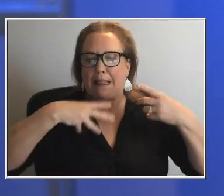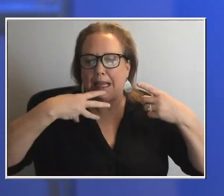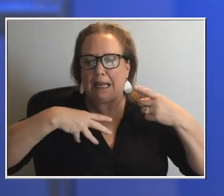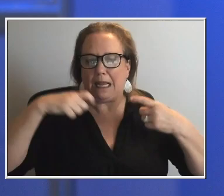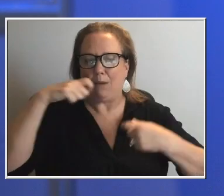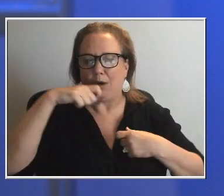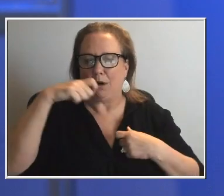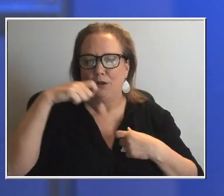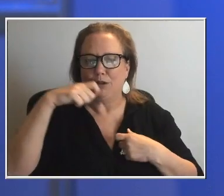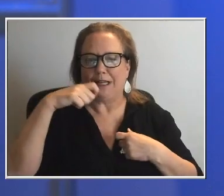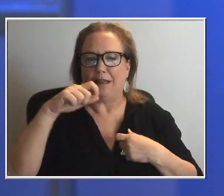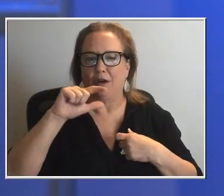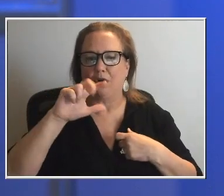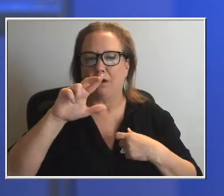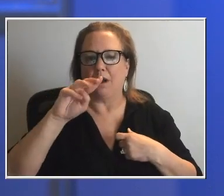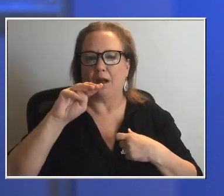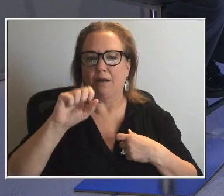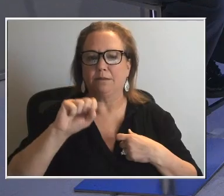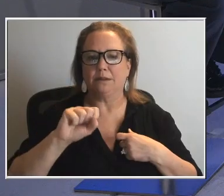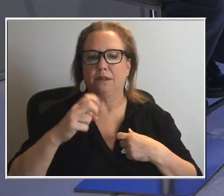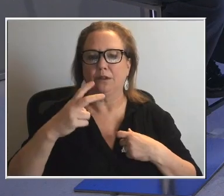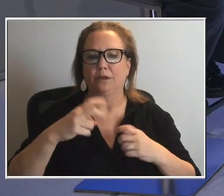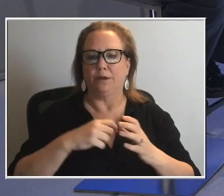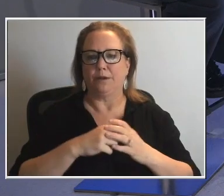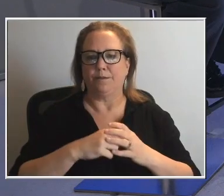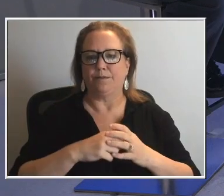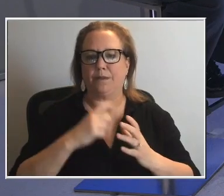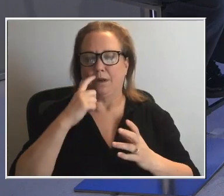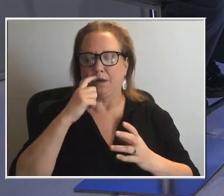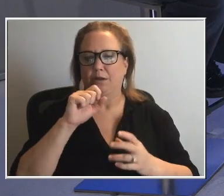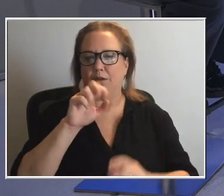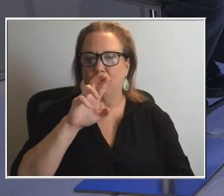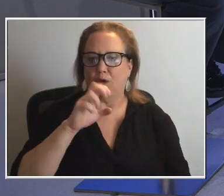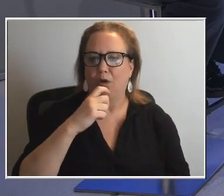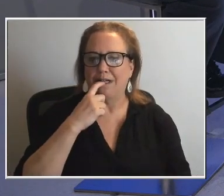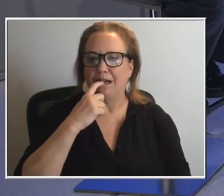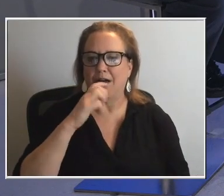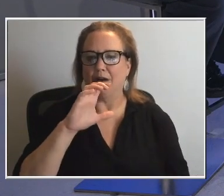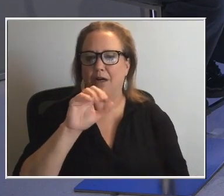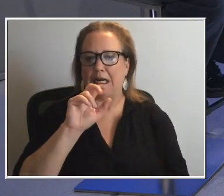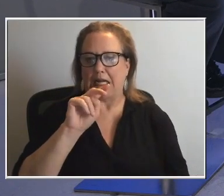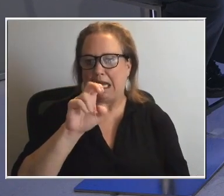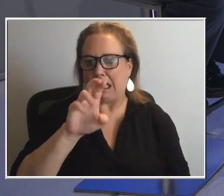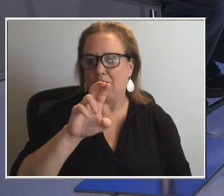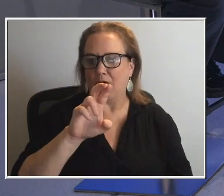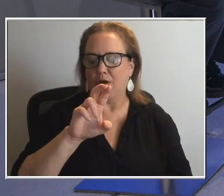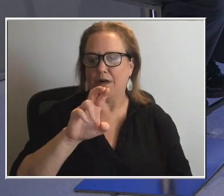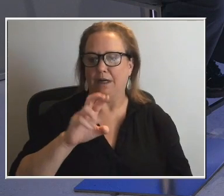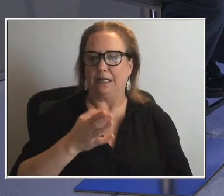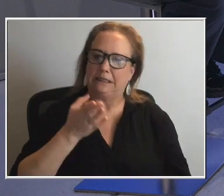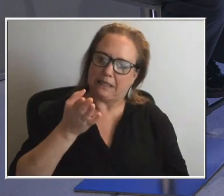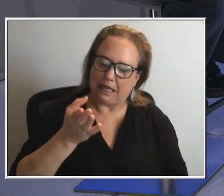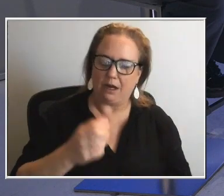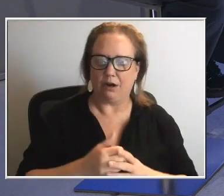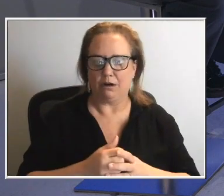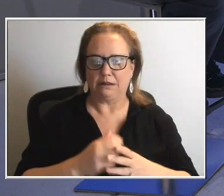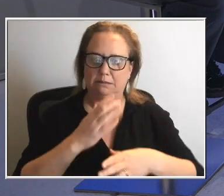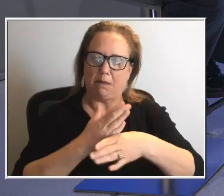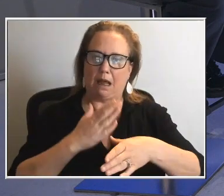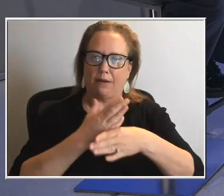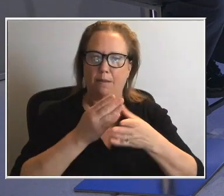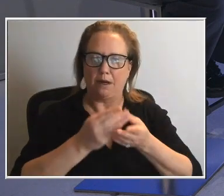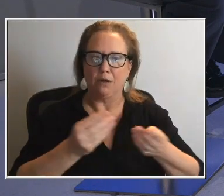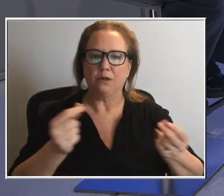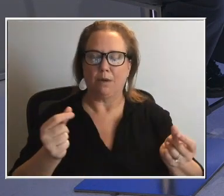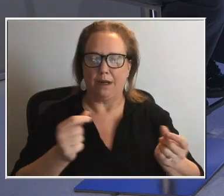or your gums, those are two of the main signs. Well, and usually when we get a sore, like on our tongue or canker sore or something like that, it's there, it's bothersome, but it goes away. Right.